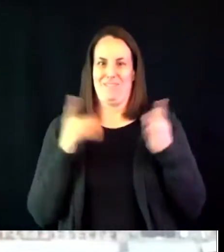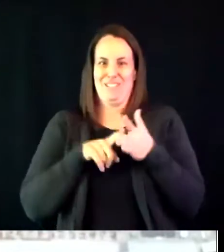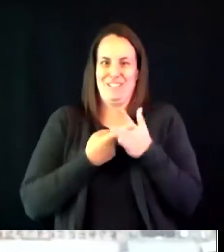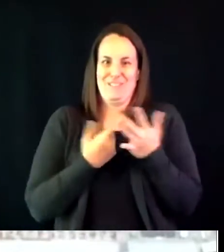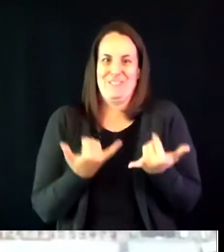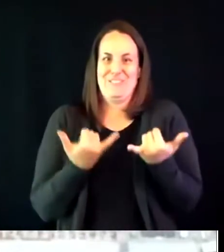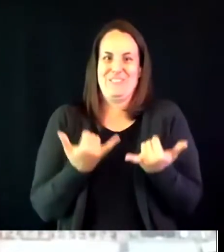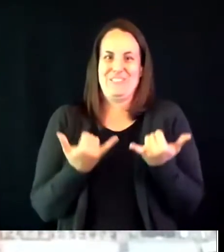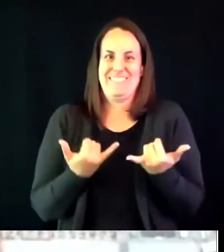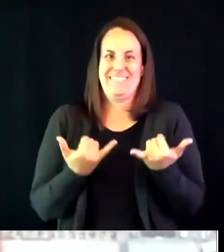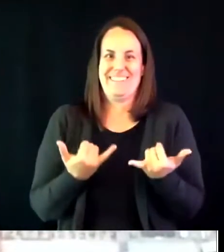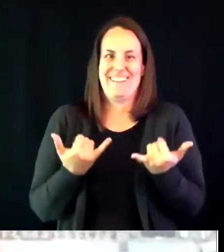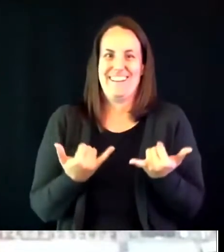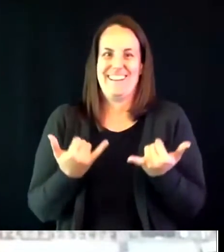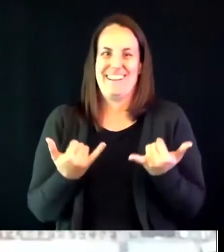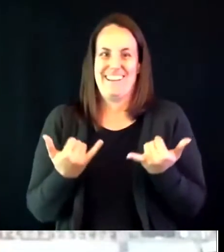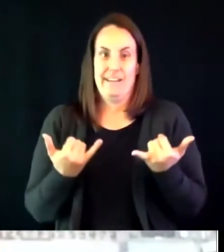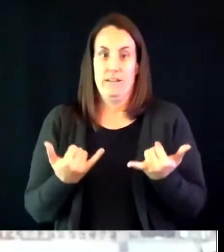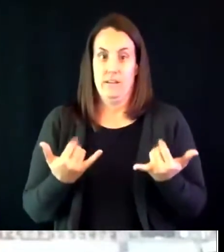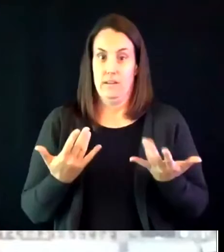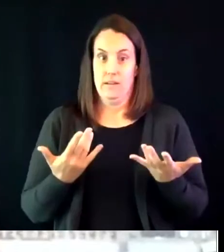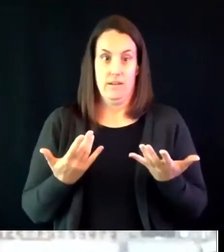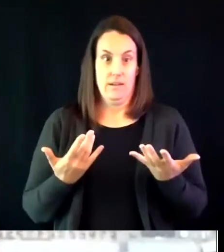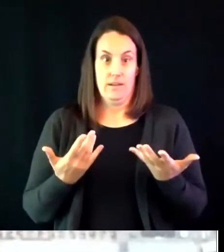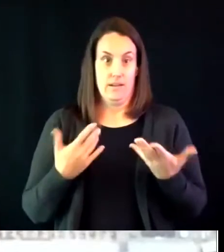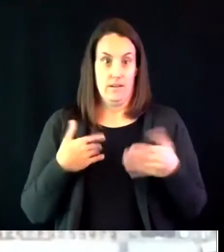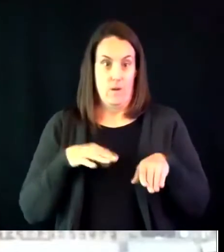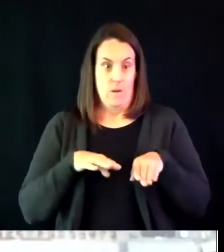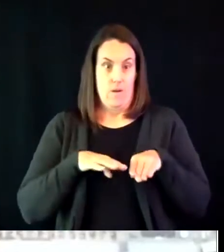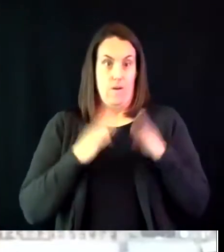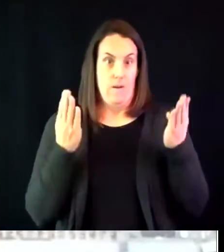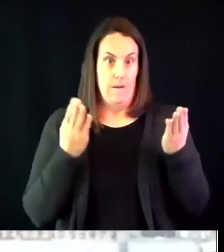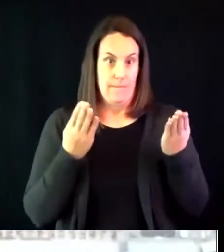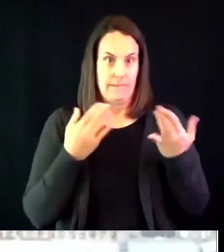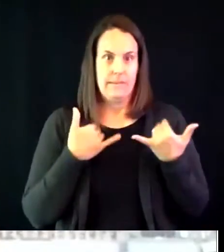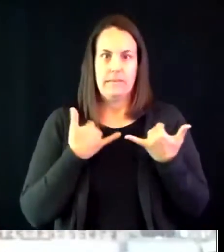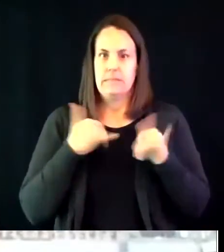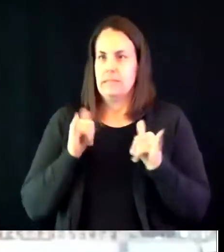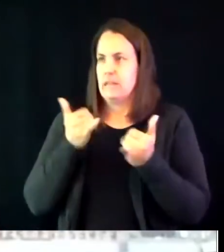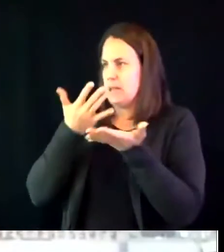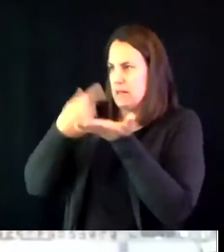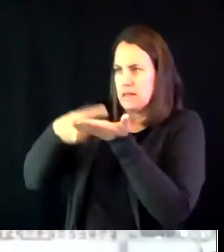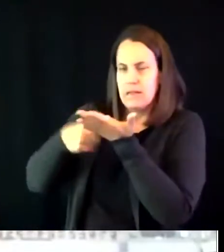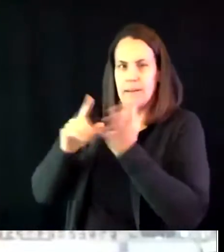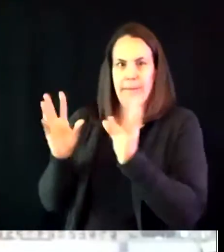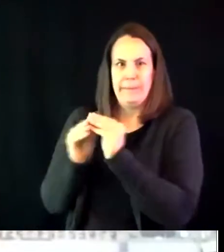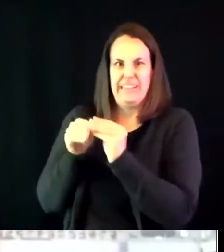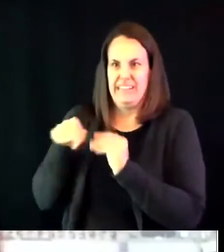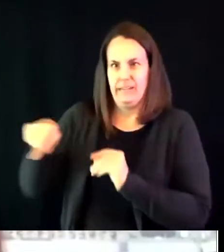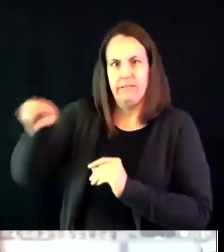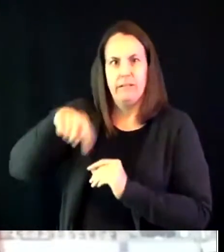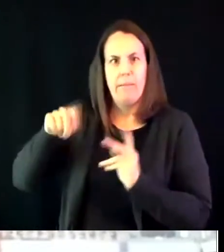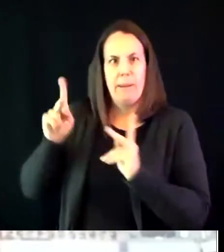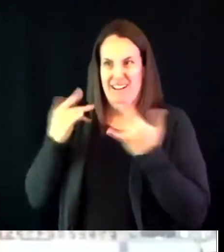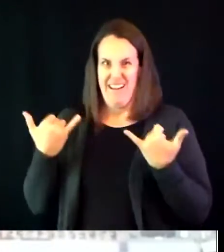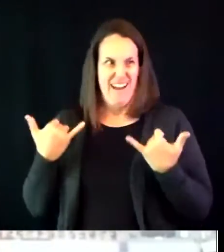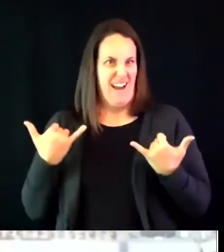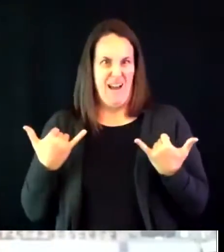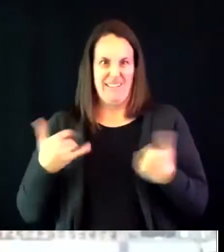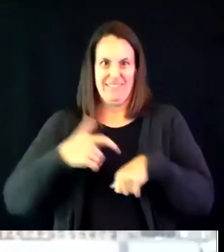team meeting. We have been fielding calls all morning, all afternoon to this time from area hospitals and health